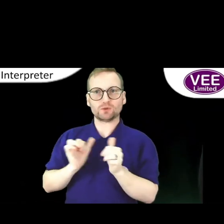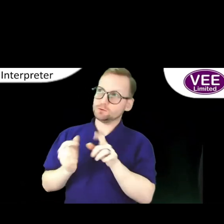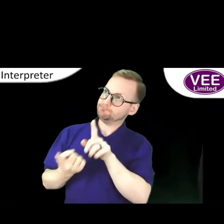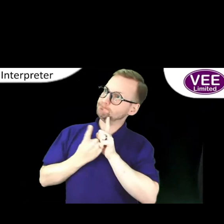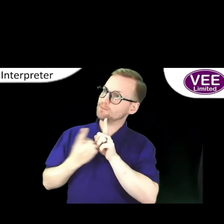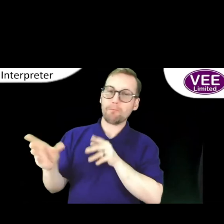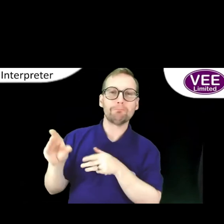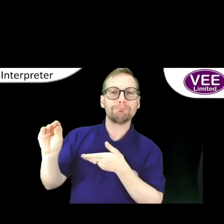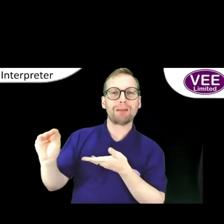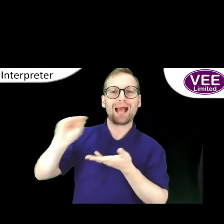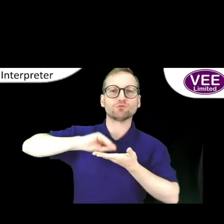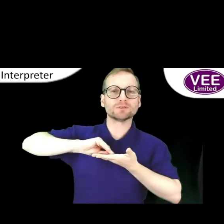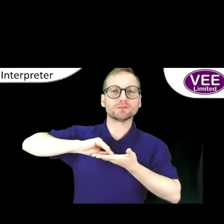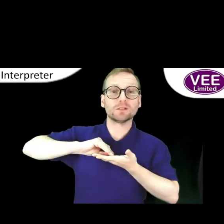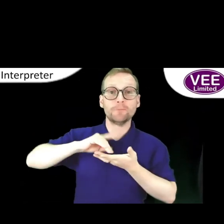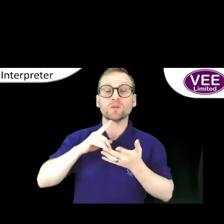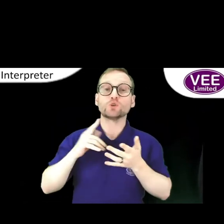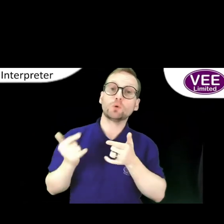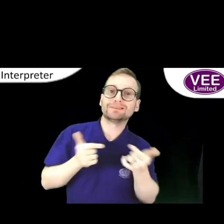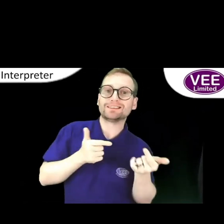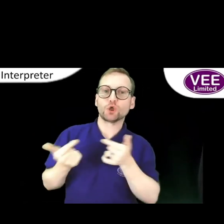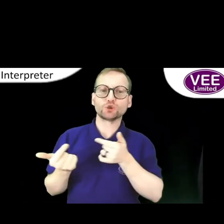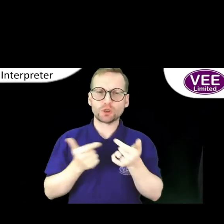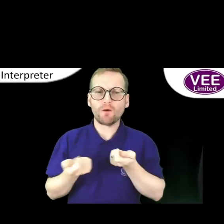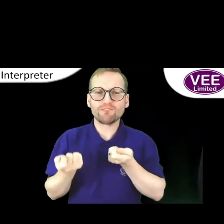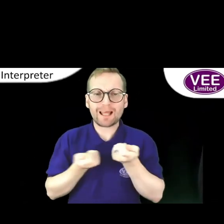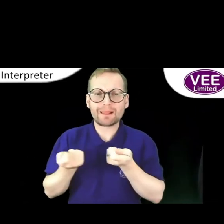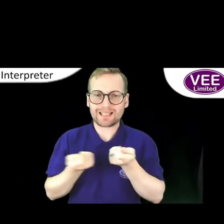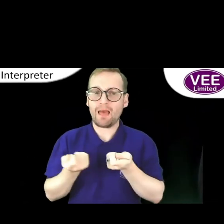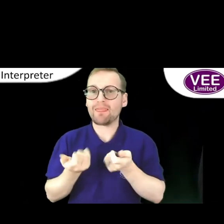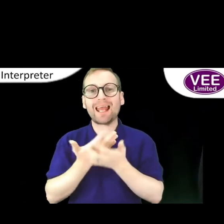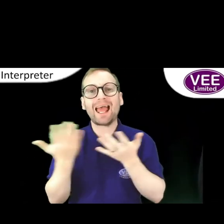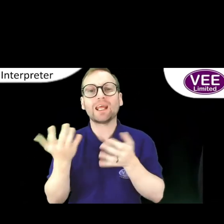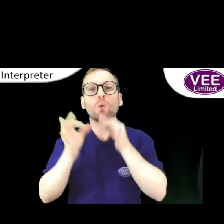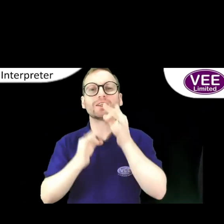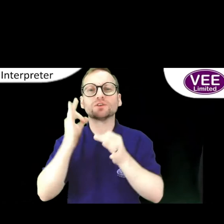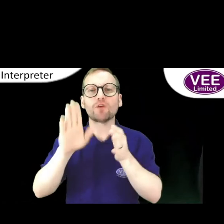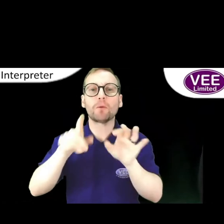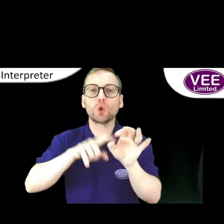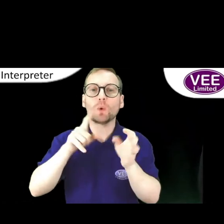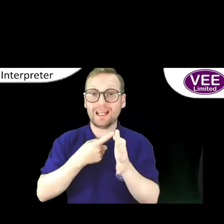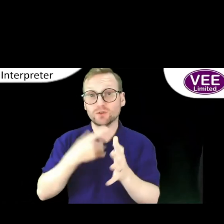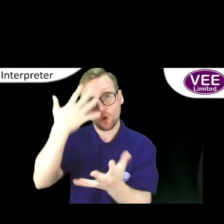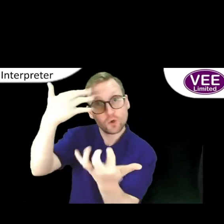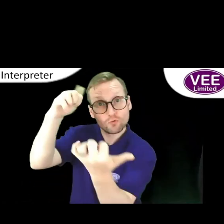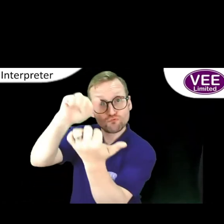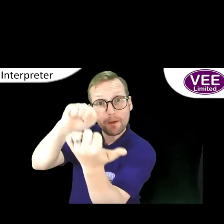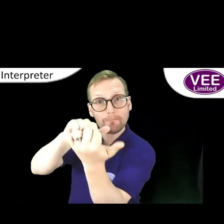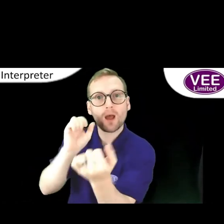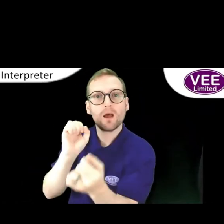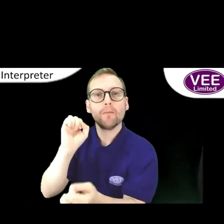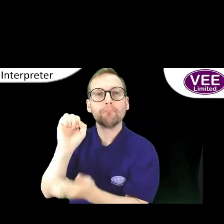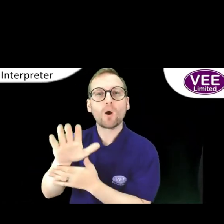facilitate a discussion between Jill and Issam, and I will bring in any questions from the Q&A. So please remember to post your questions and like